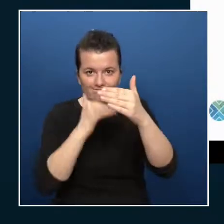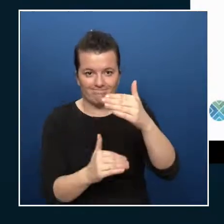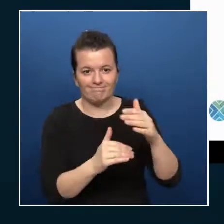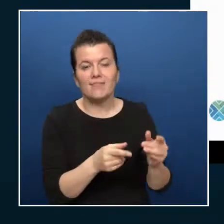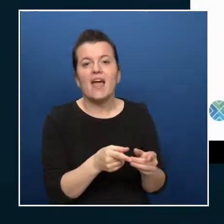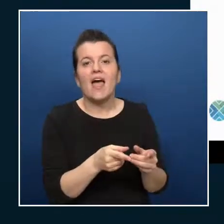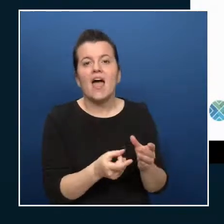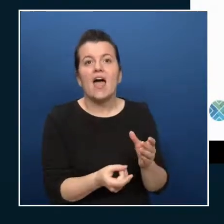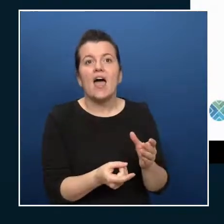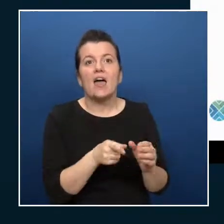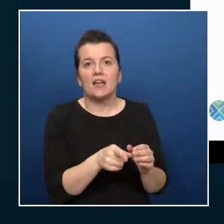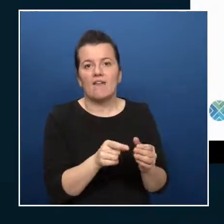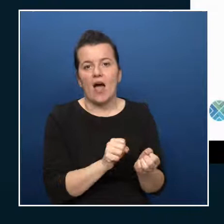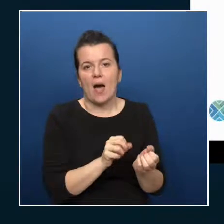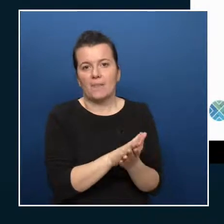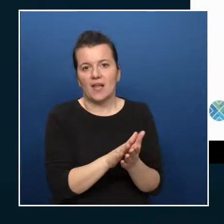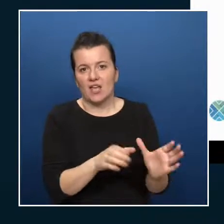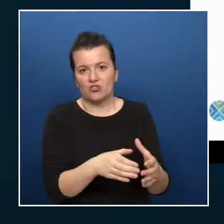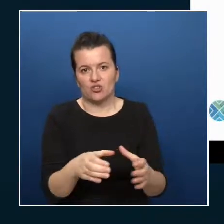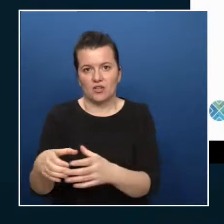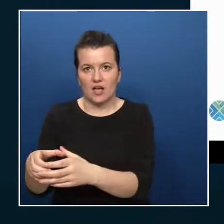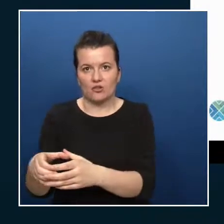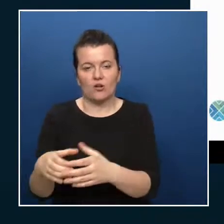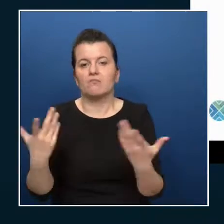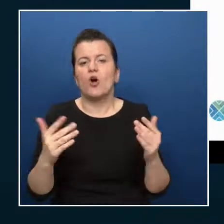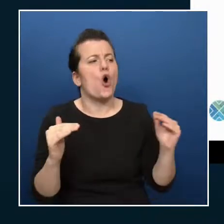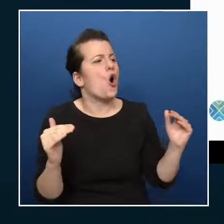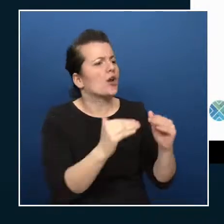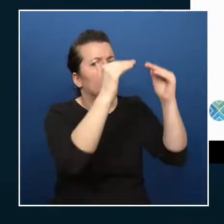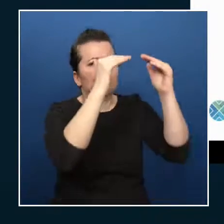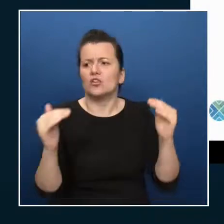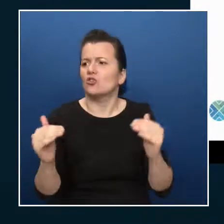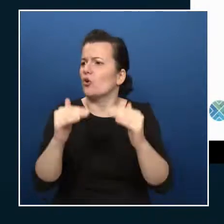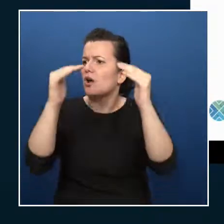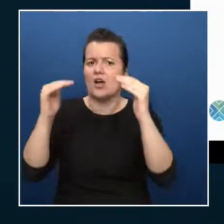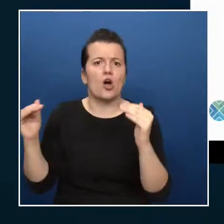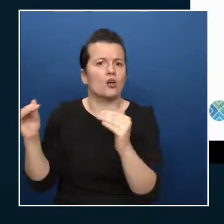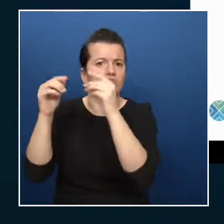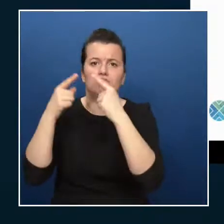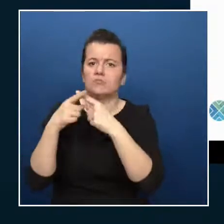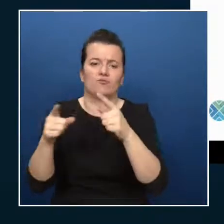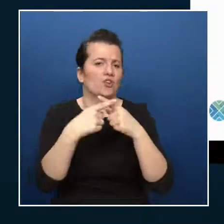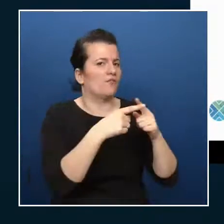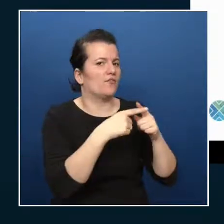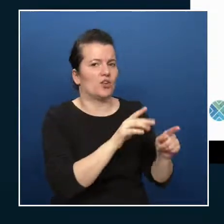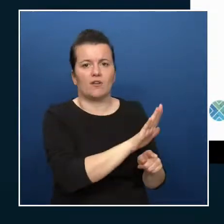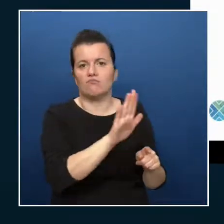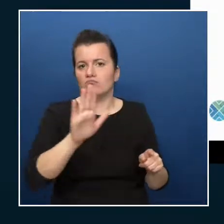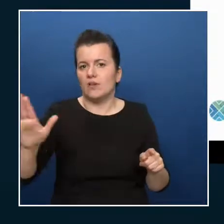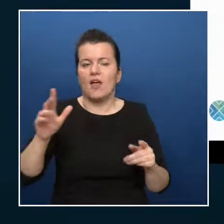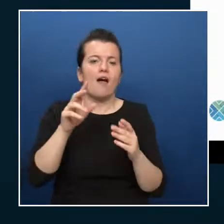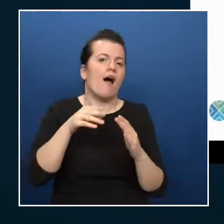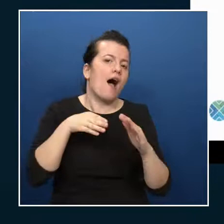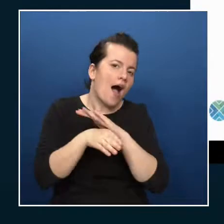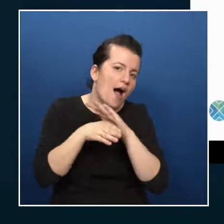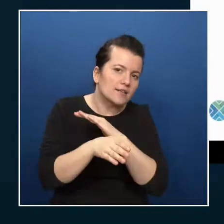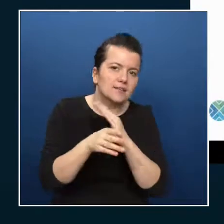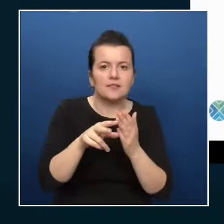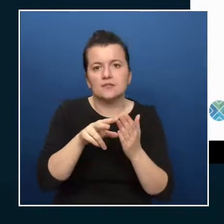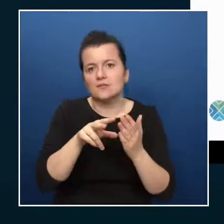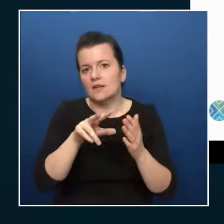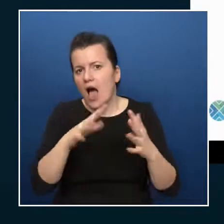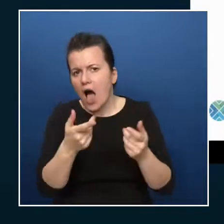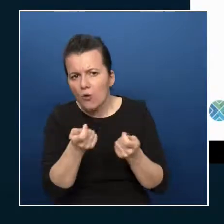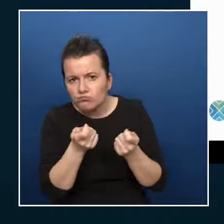every organization and are based on various topics like access controls, data protection needs, or